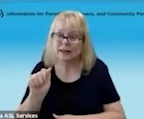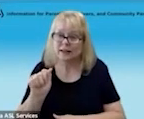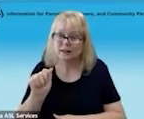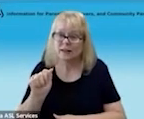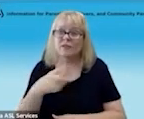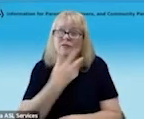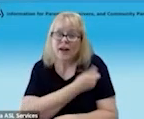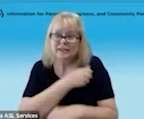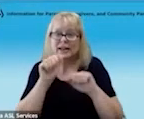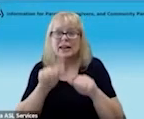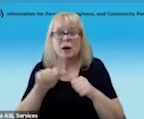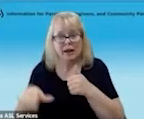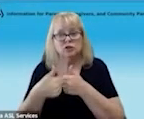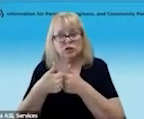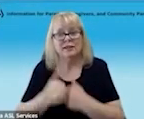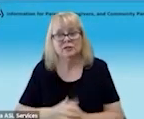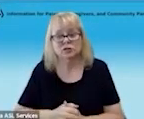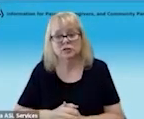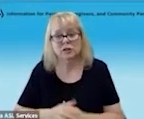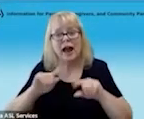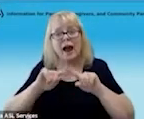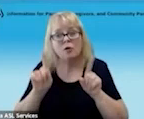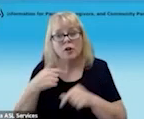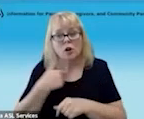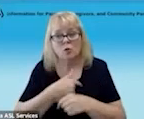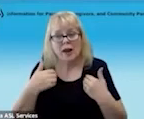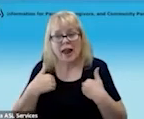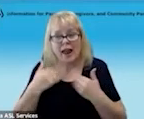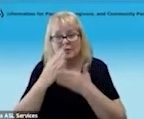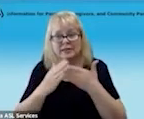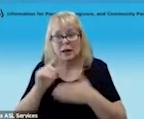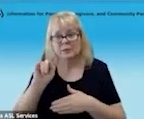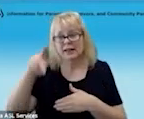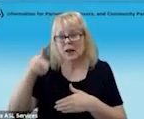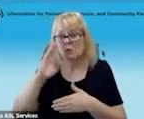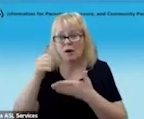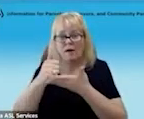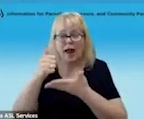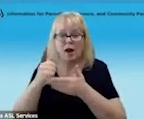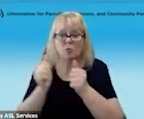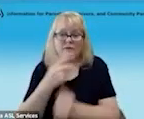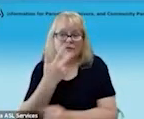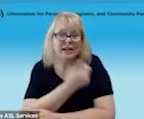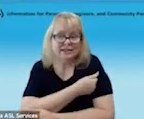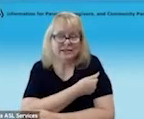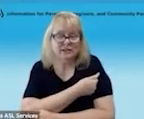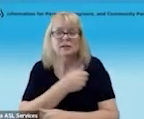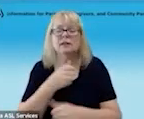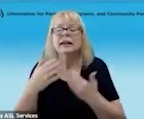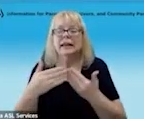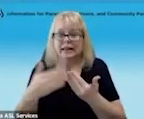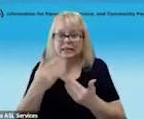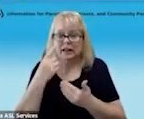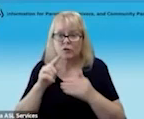As we heard, COVID-19 vaccine is safe and effective. For children with disabilities,